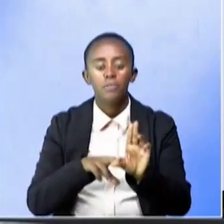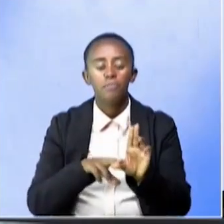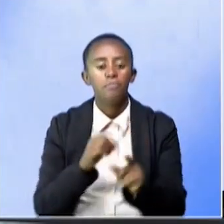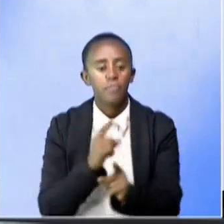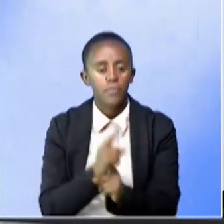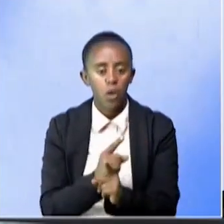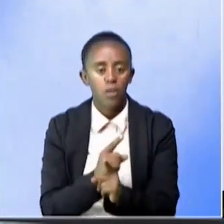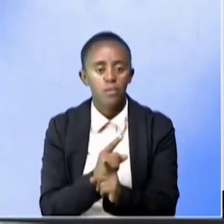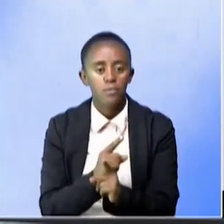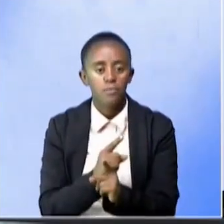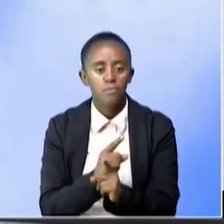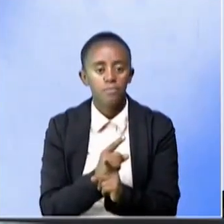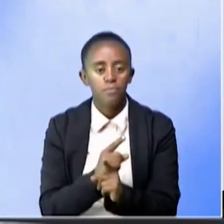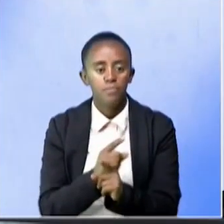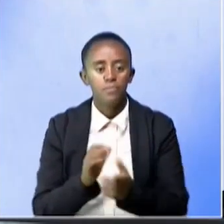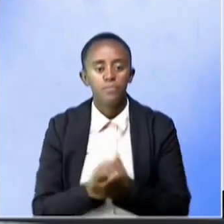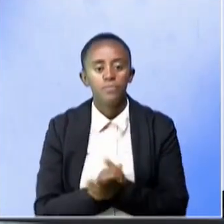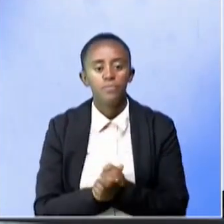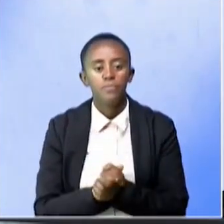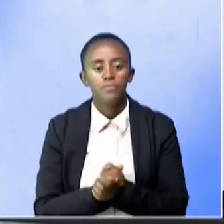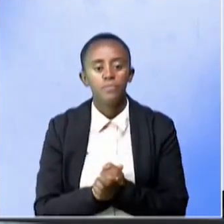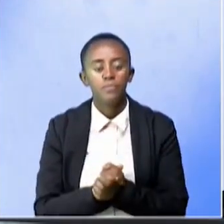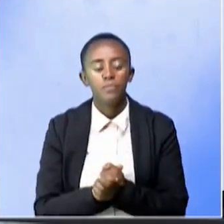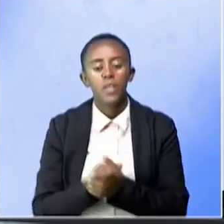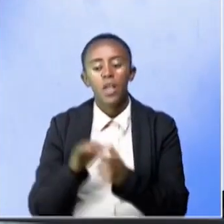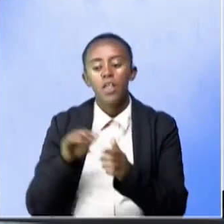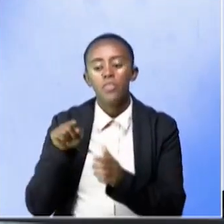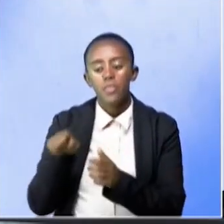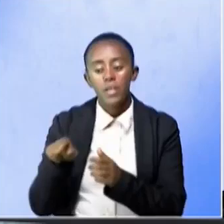Right. This is metallic chair.